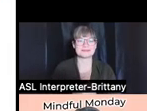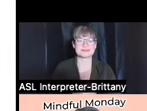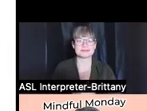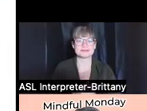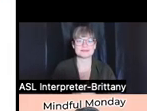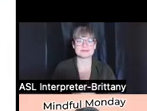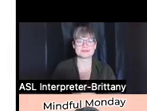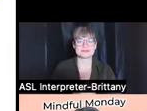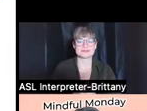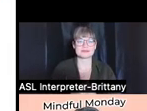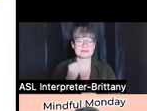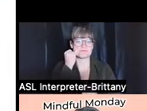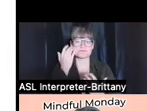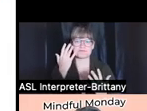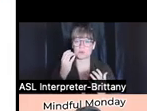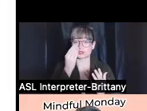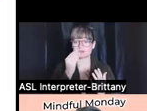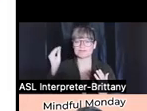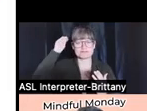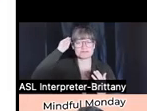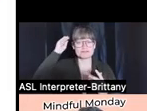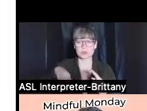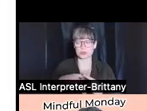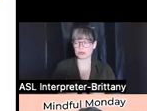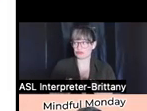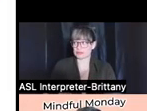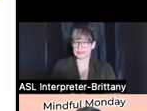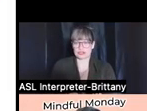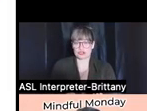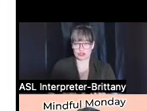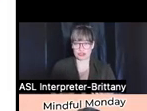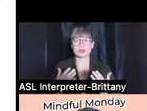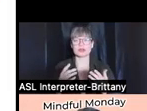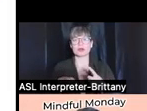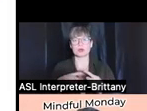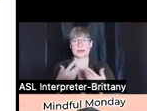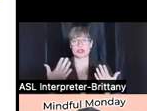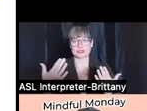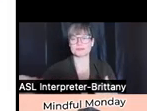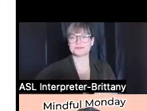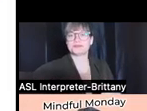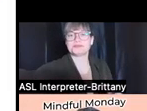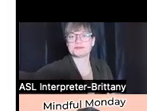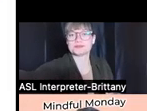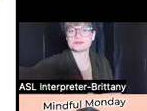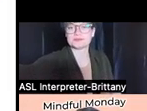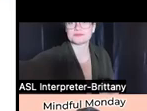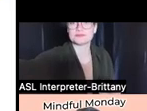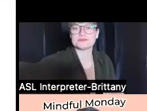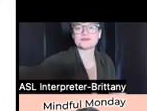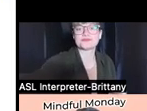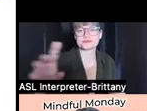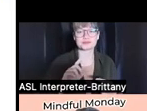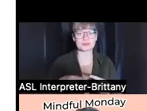you want to just kind of keep in mind which one you're in, and if you are. Si quieren recordar en qué están. A little rough around the edges, o si